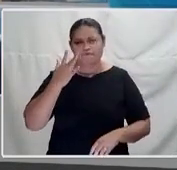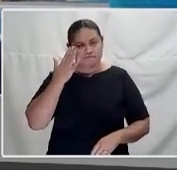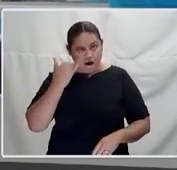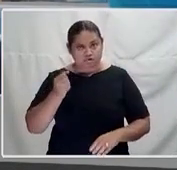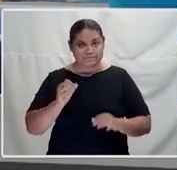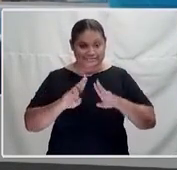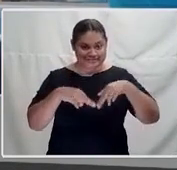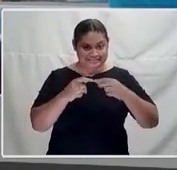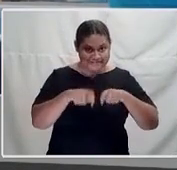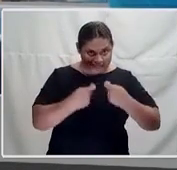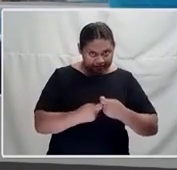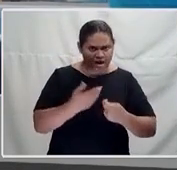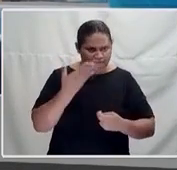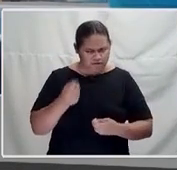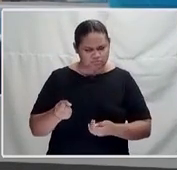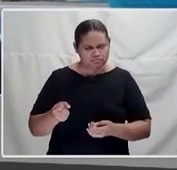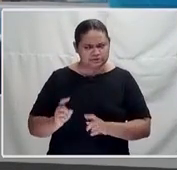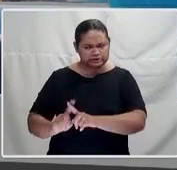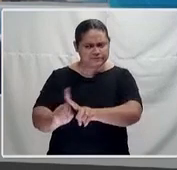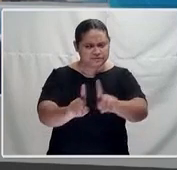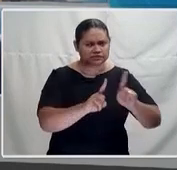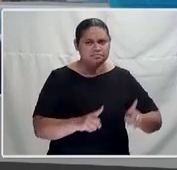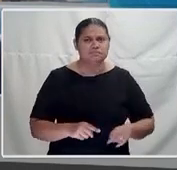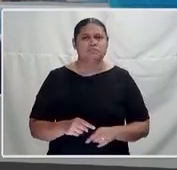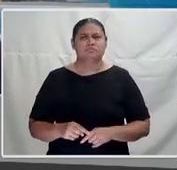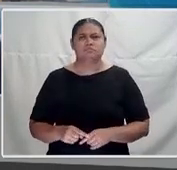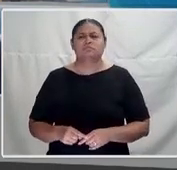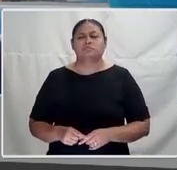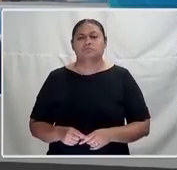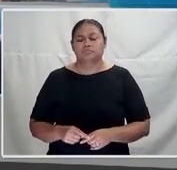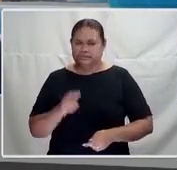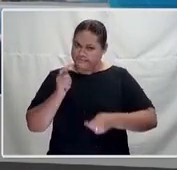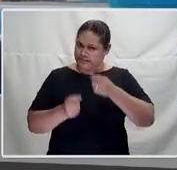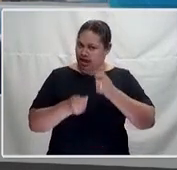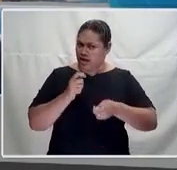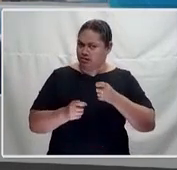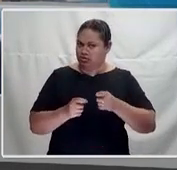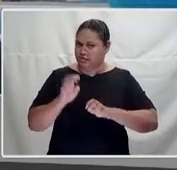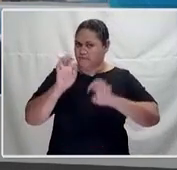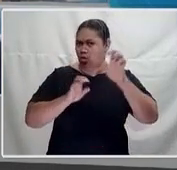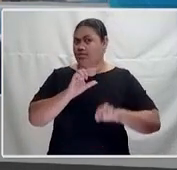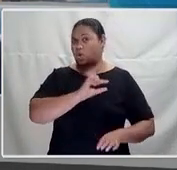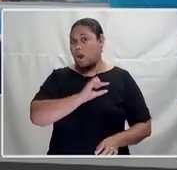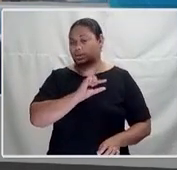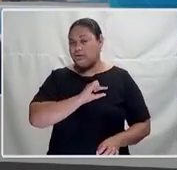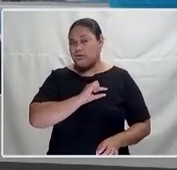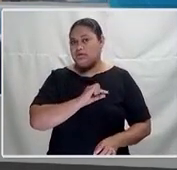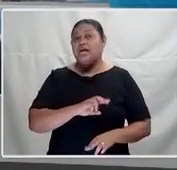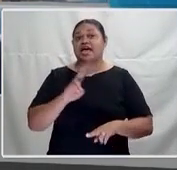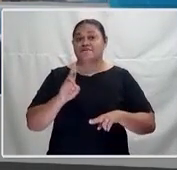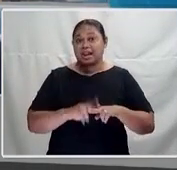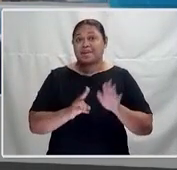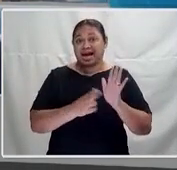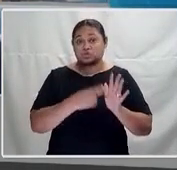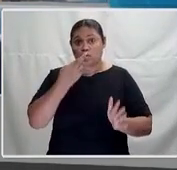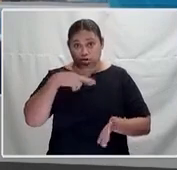teams have been collecting cane samples from various mills, conducting rigorous tests to evaluate their quality. As Felipe Naikaso